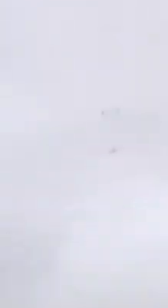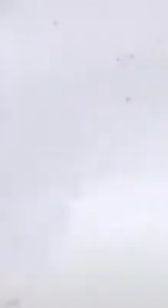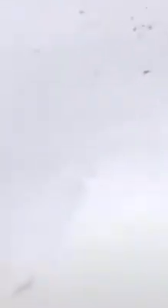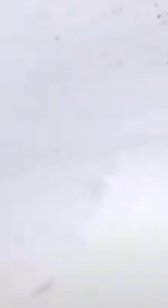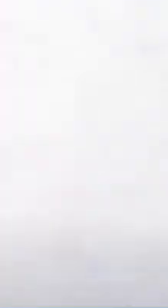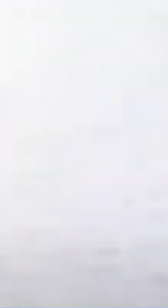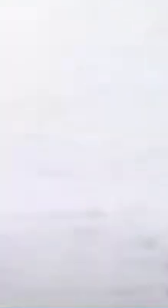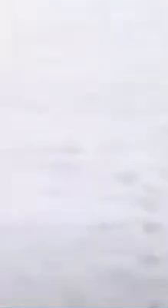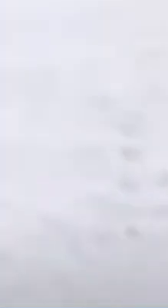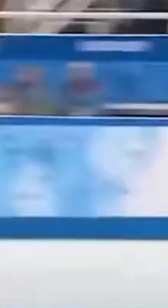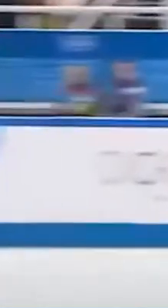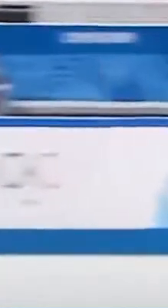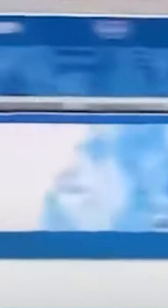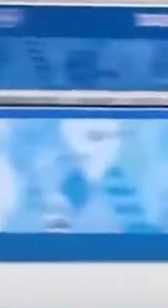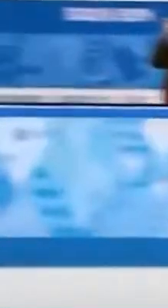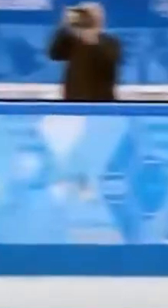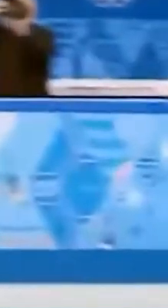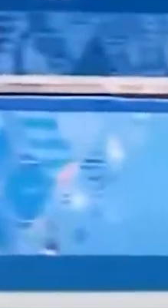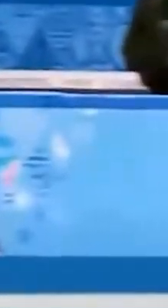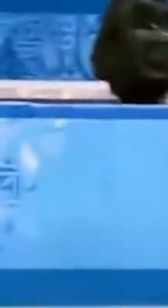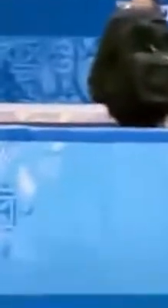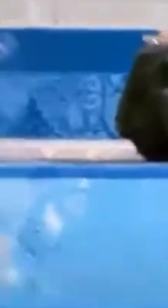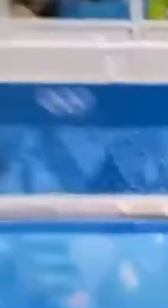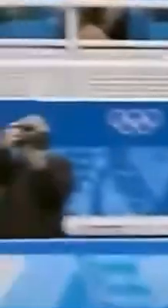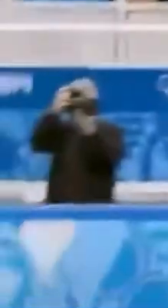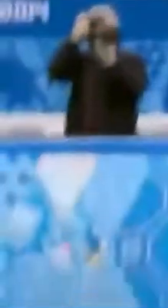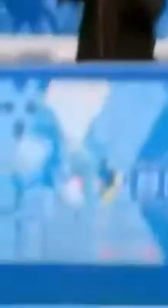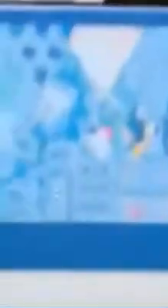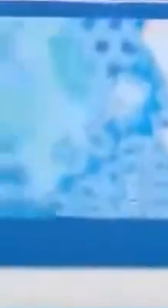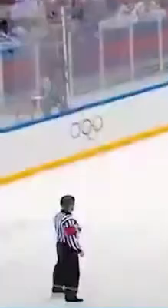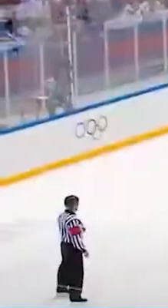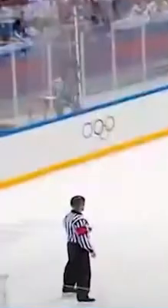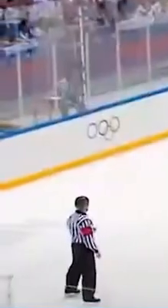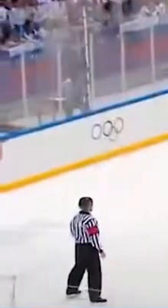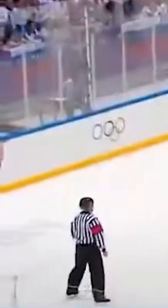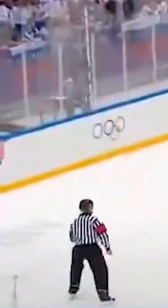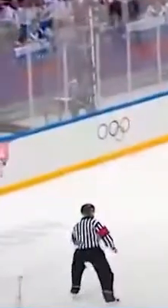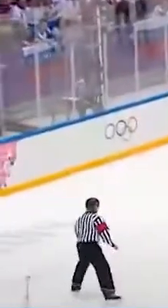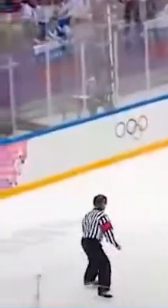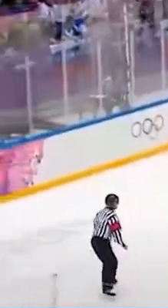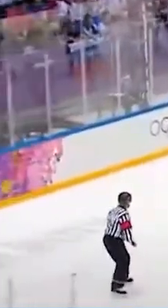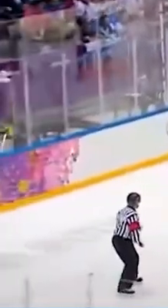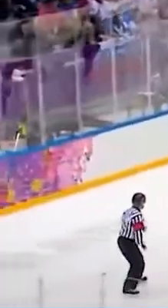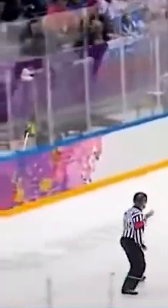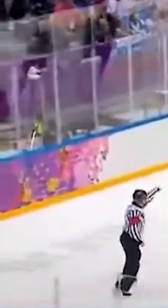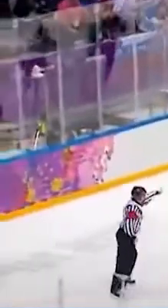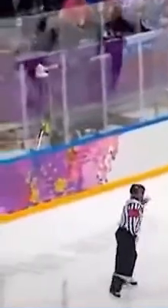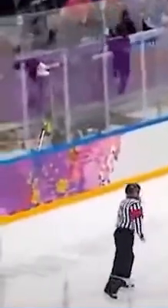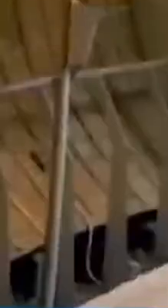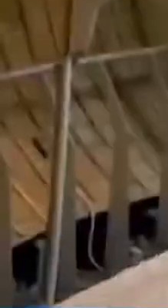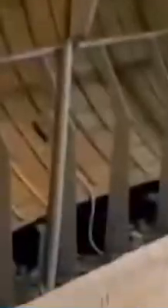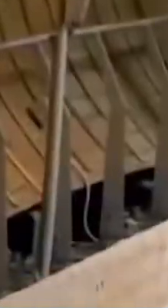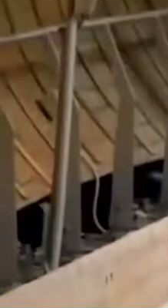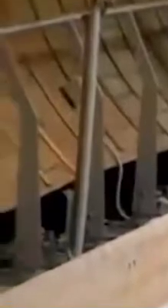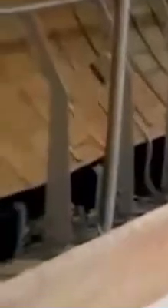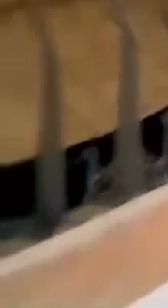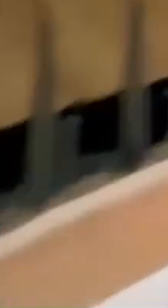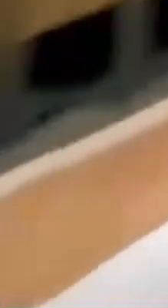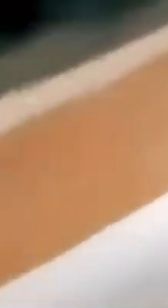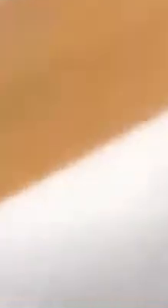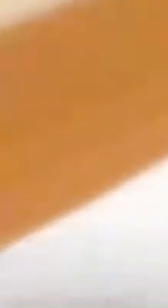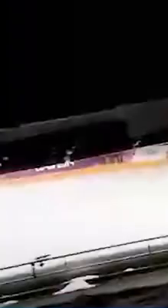Korea. From February 8th through the 25th, in salute to your service, Comcast NBC Universal will make it possible for you to live stream more